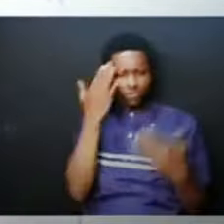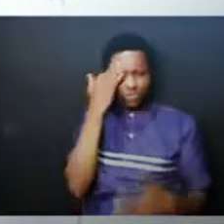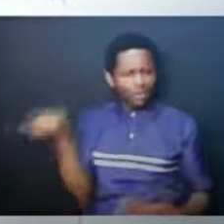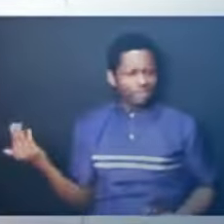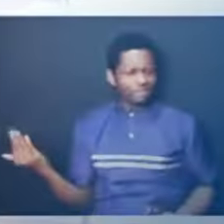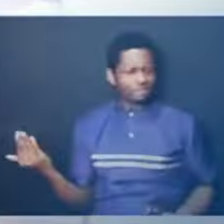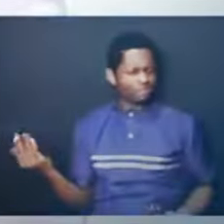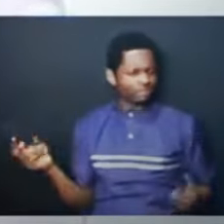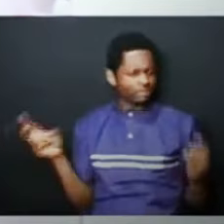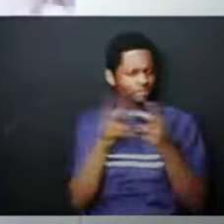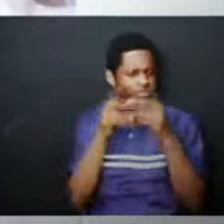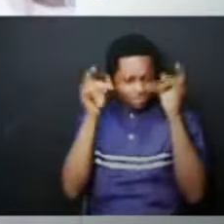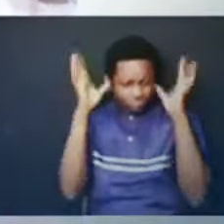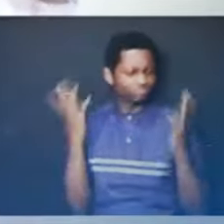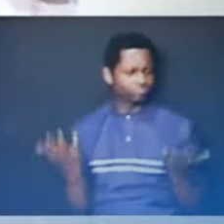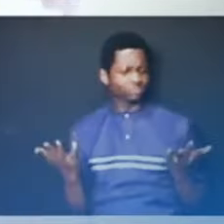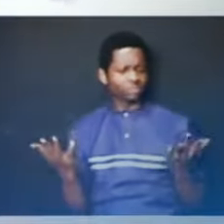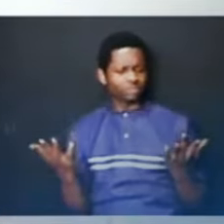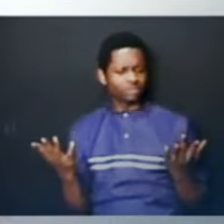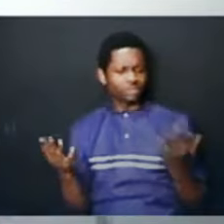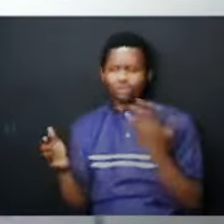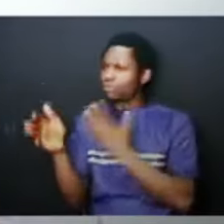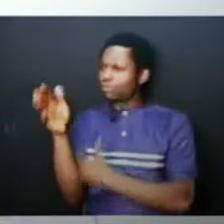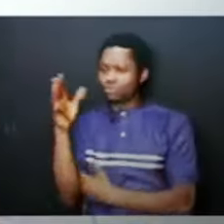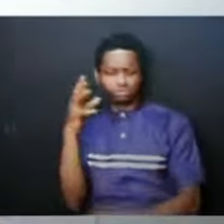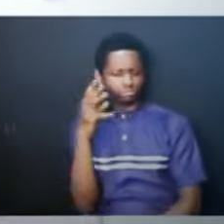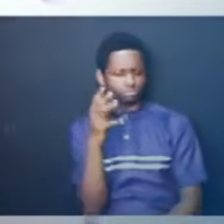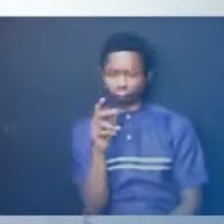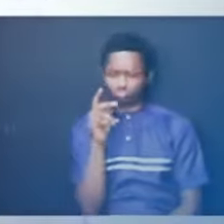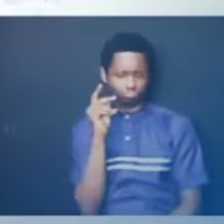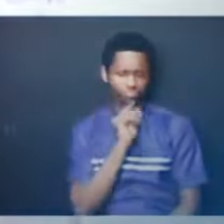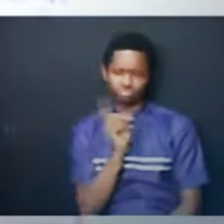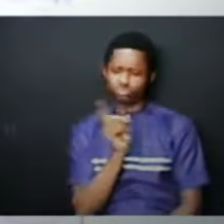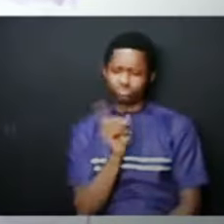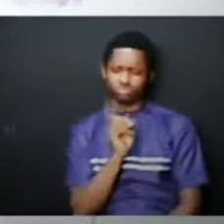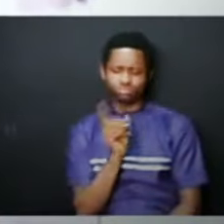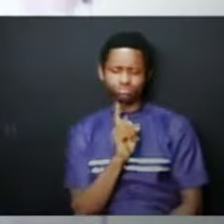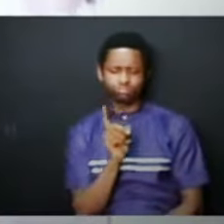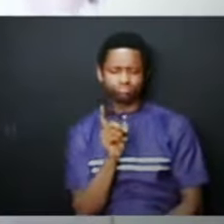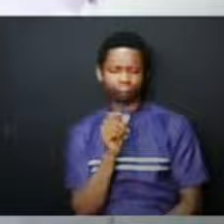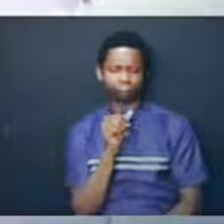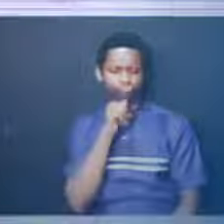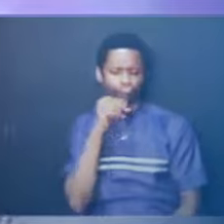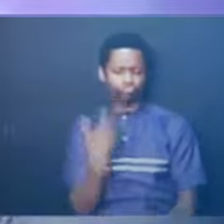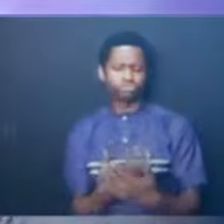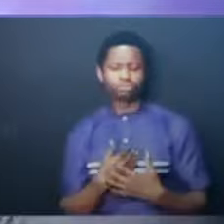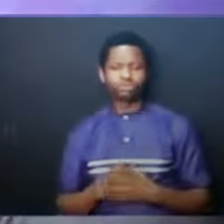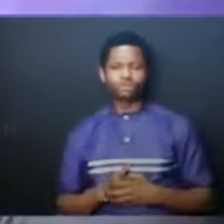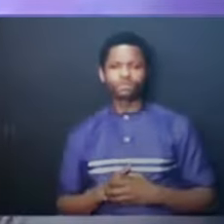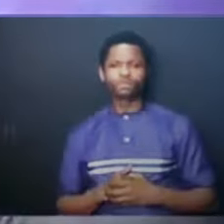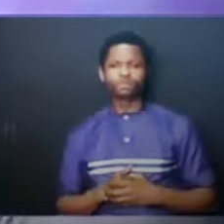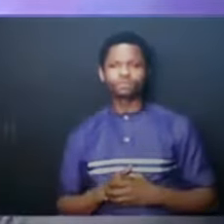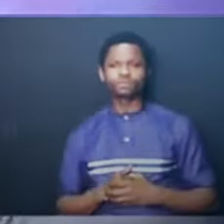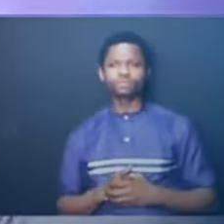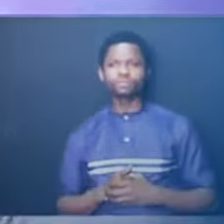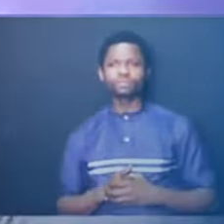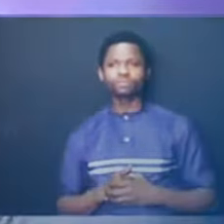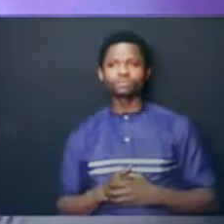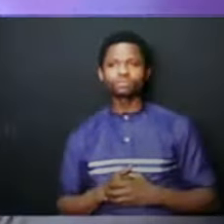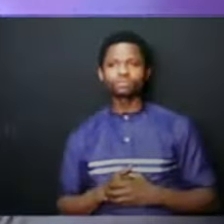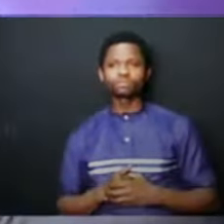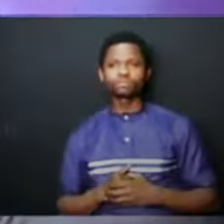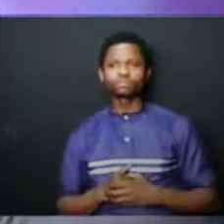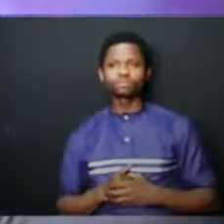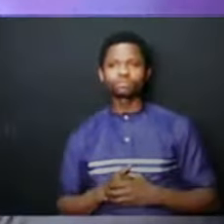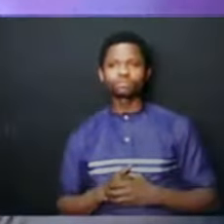Uriana, Utimus or Bomodia, transfagging, and Oyenesa. We, a massa bonino, and we do papa. Bitter people